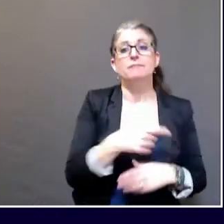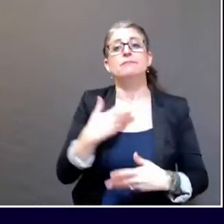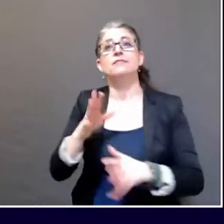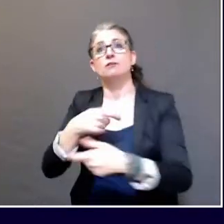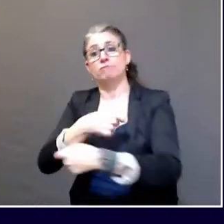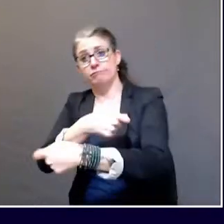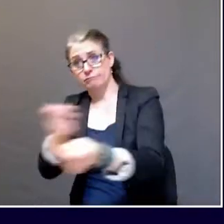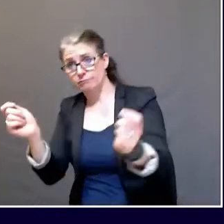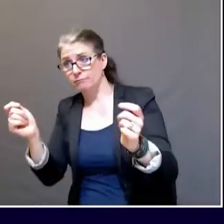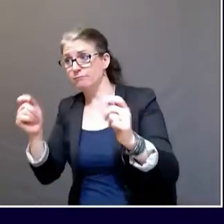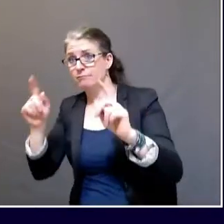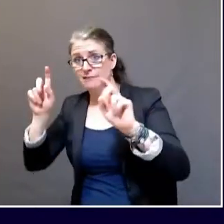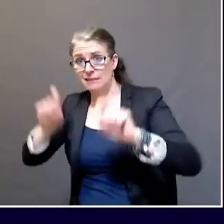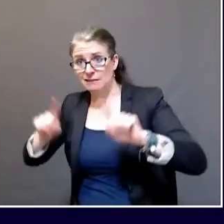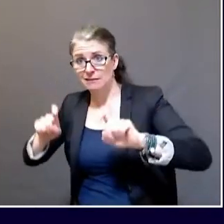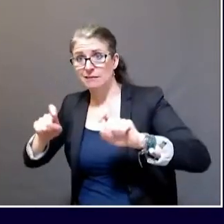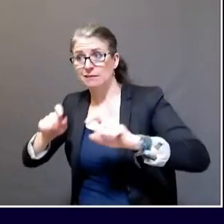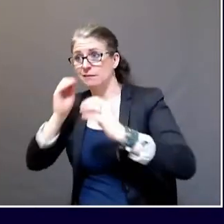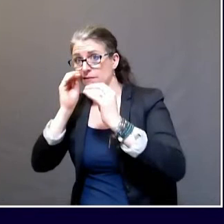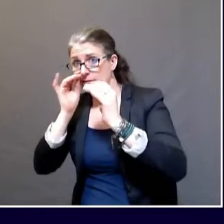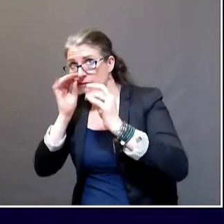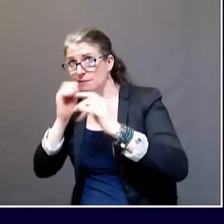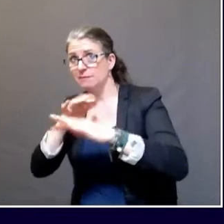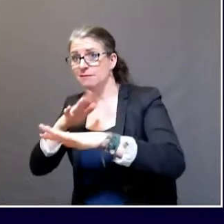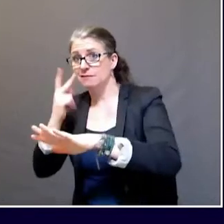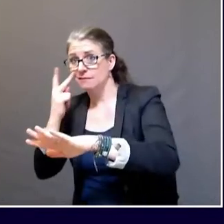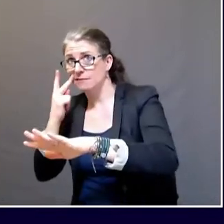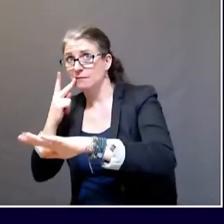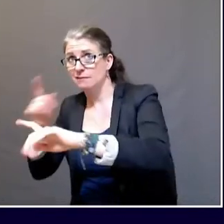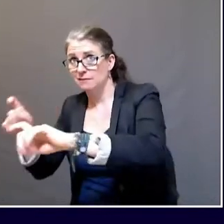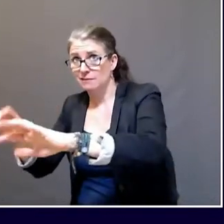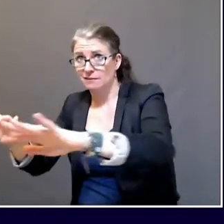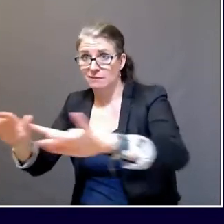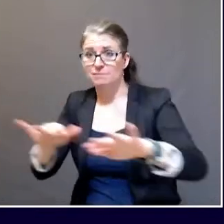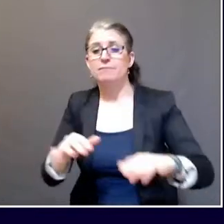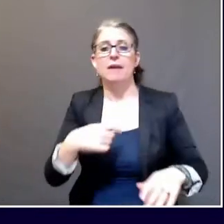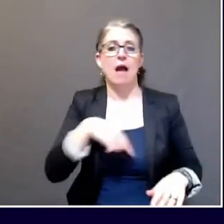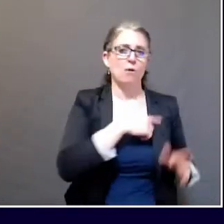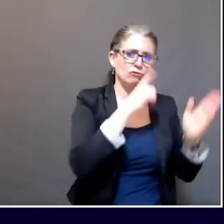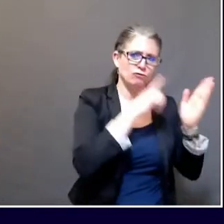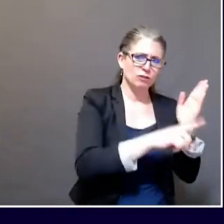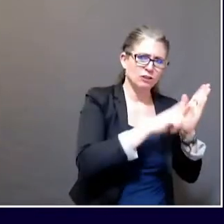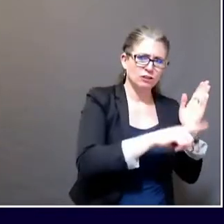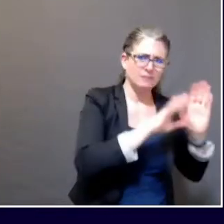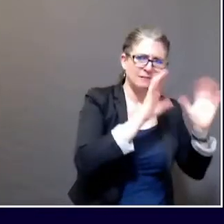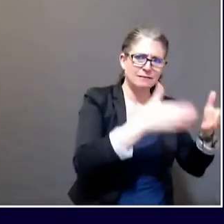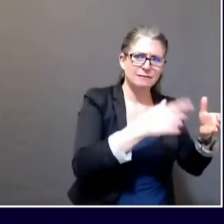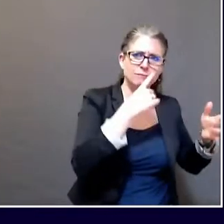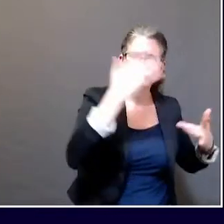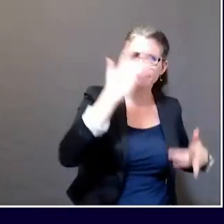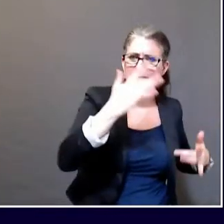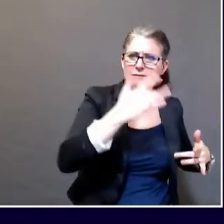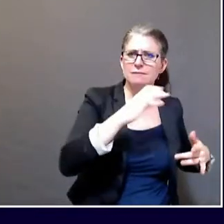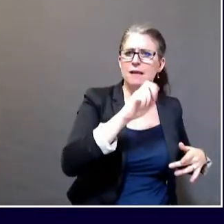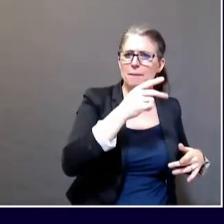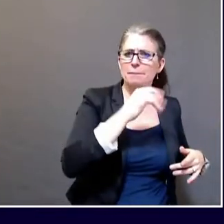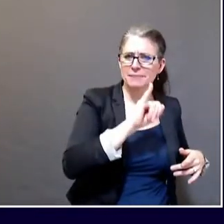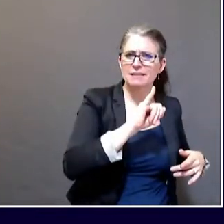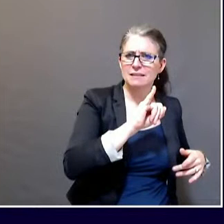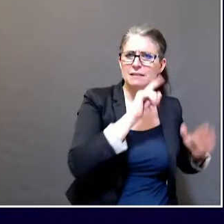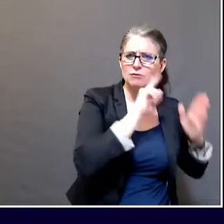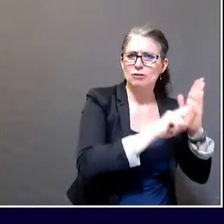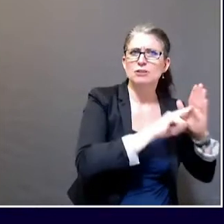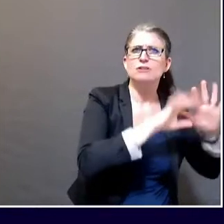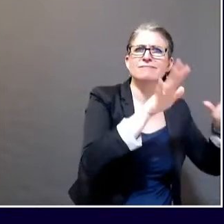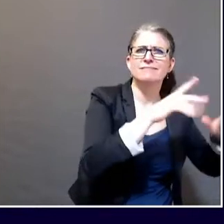who focus, at least one in particular, who focuses on outbreak investigations in facilities like that. Thank you, Dr.